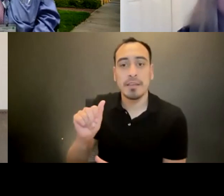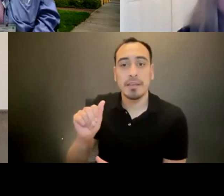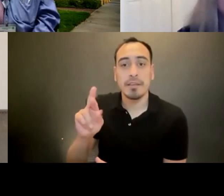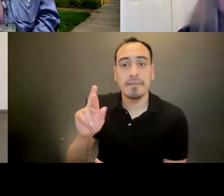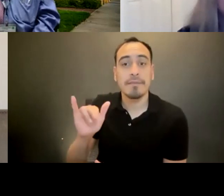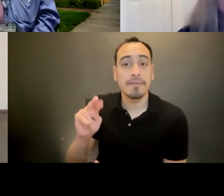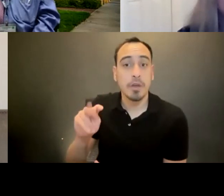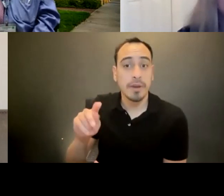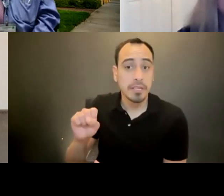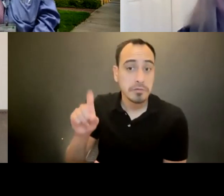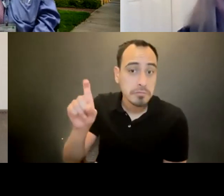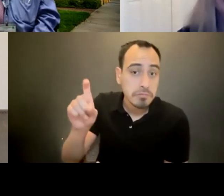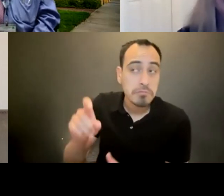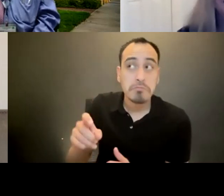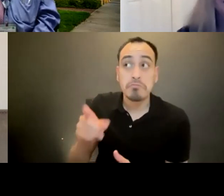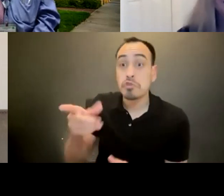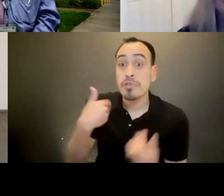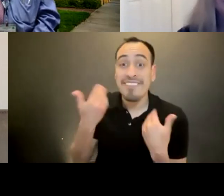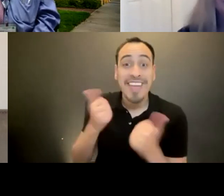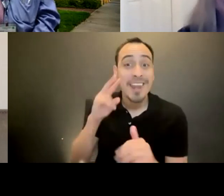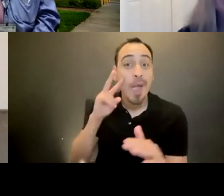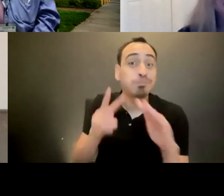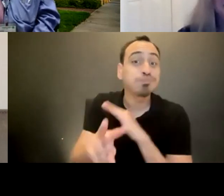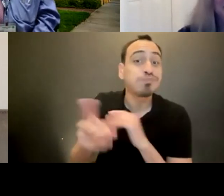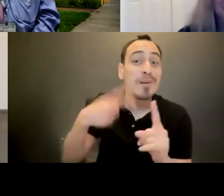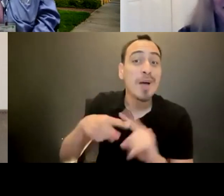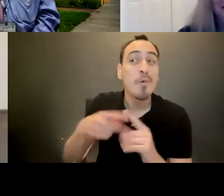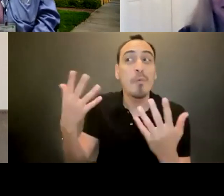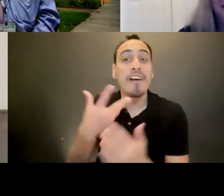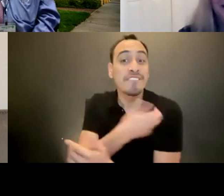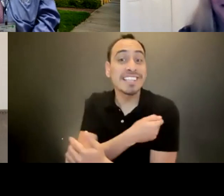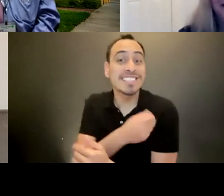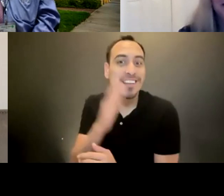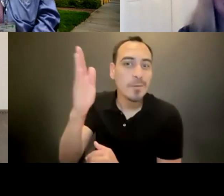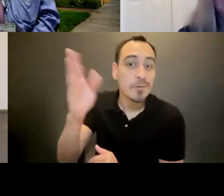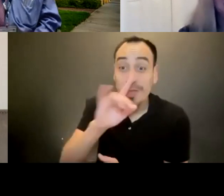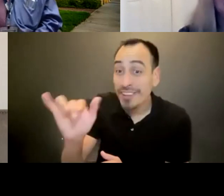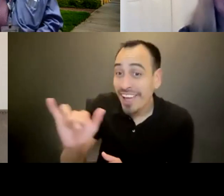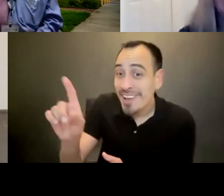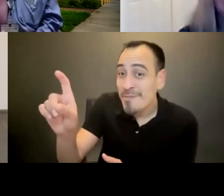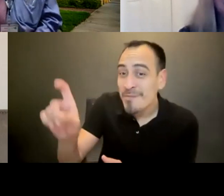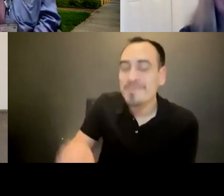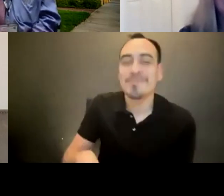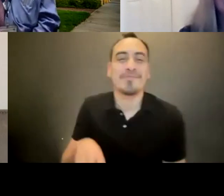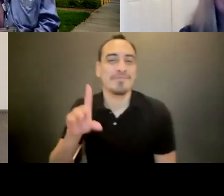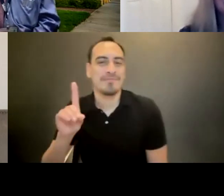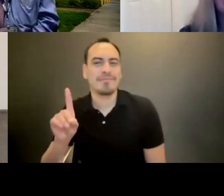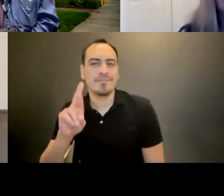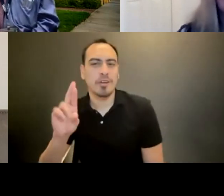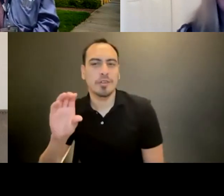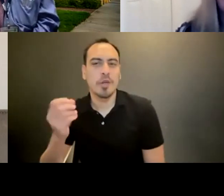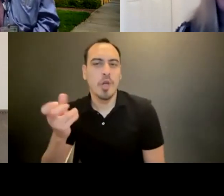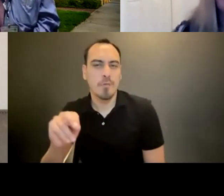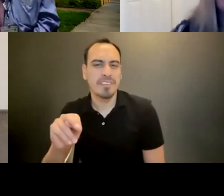Maybe some predictions about the future of vaccine. Well, let me just start out by